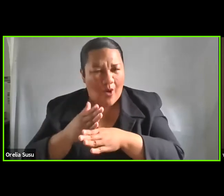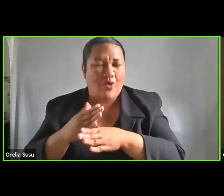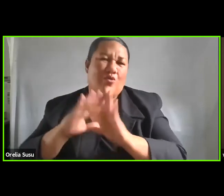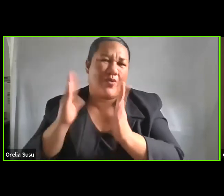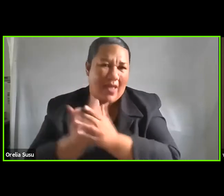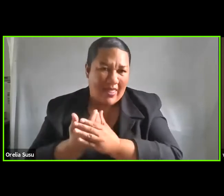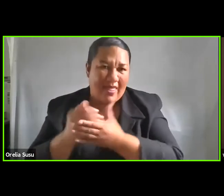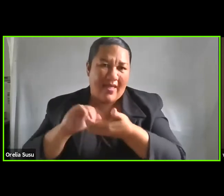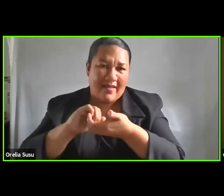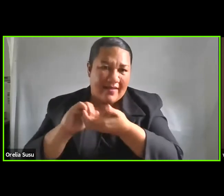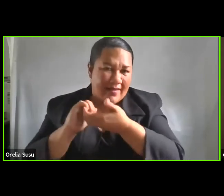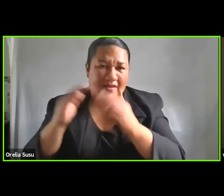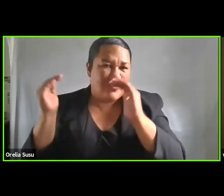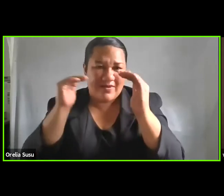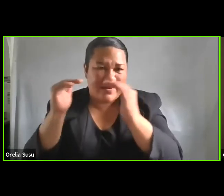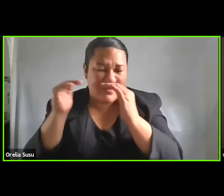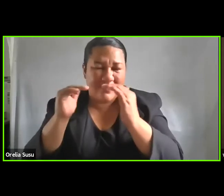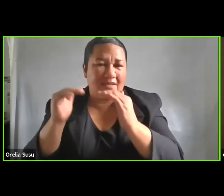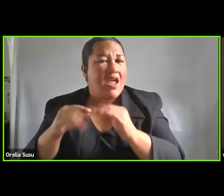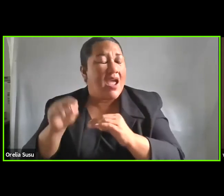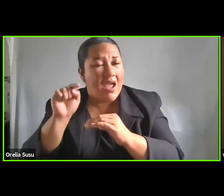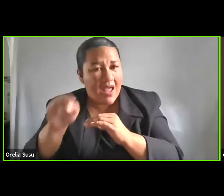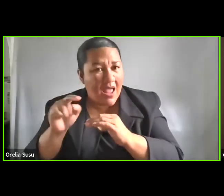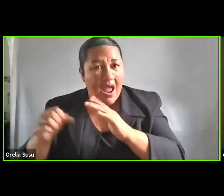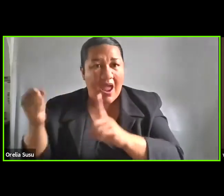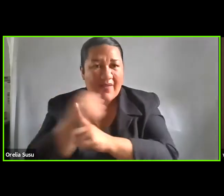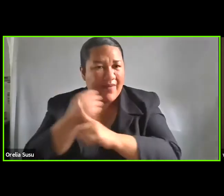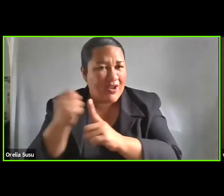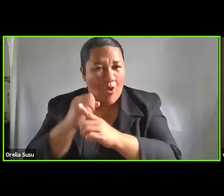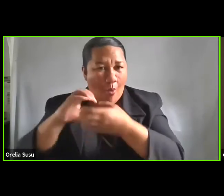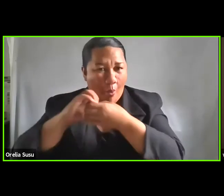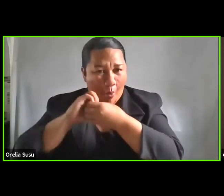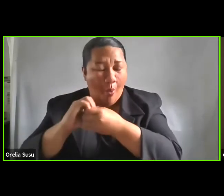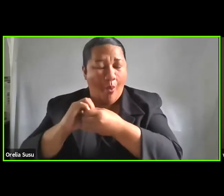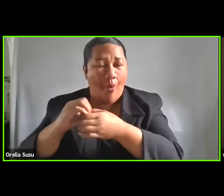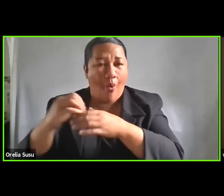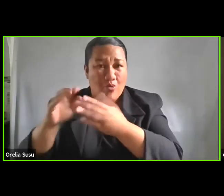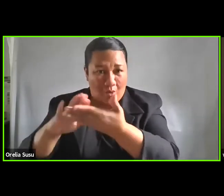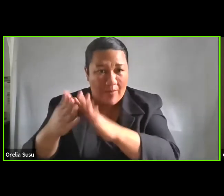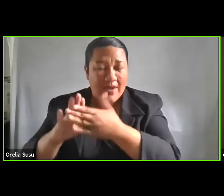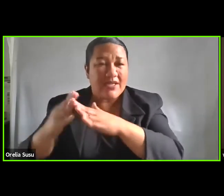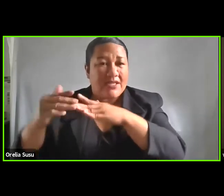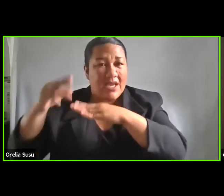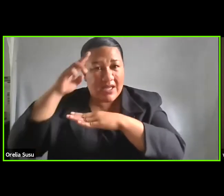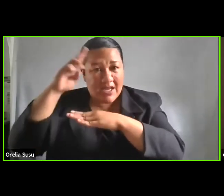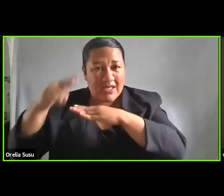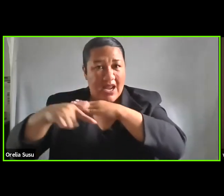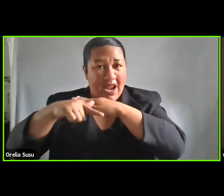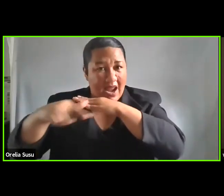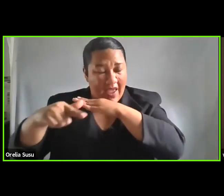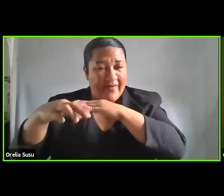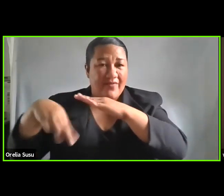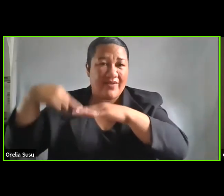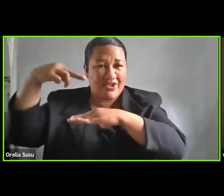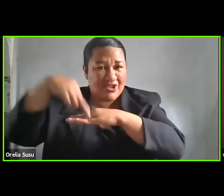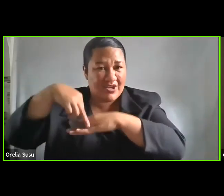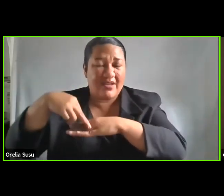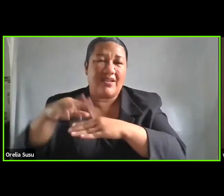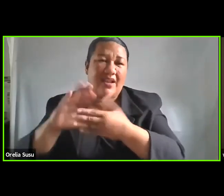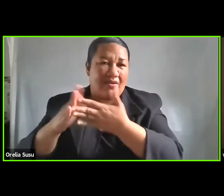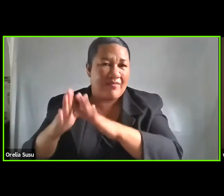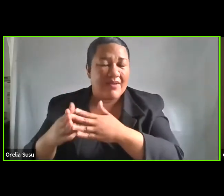in our own community at national level, regional and global level. We need to connect the dots so that